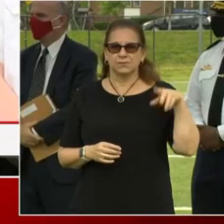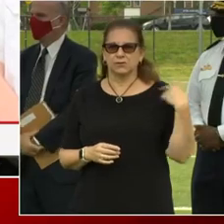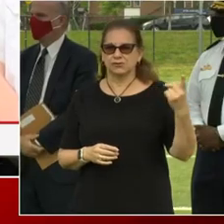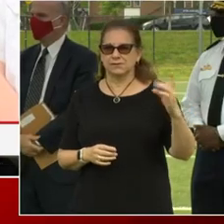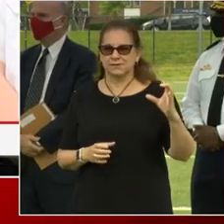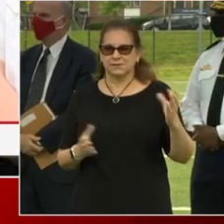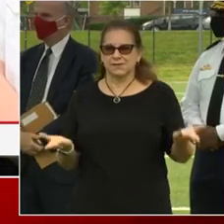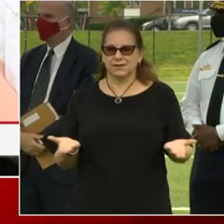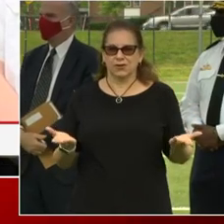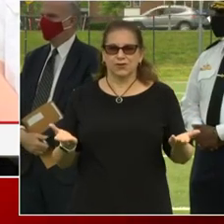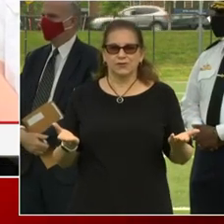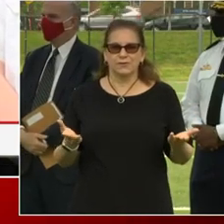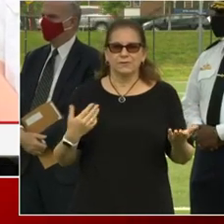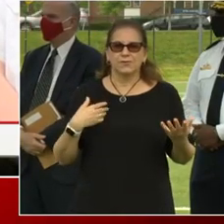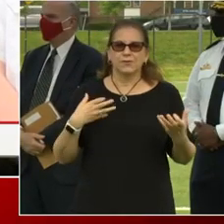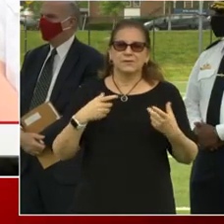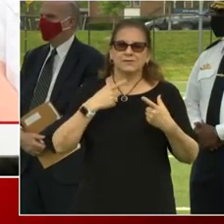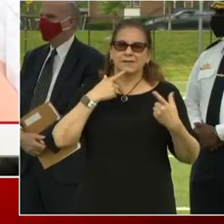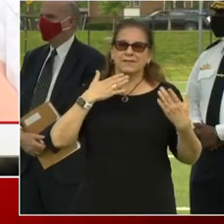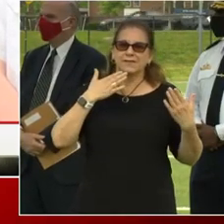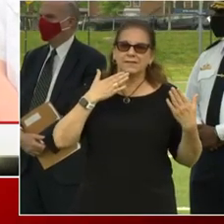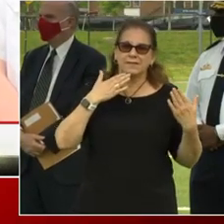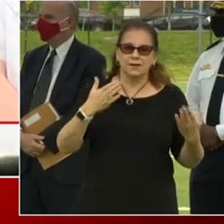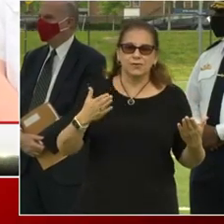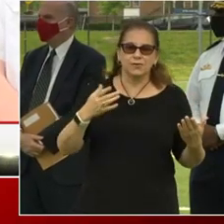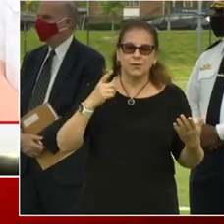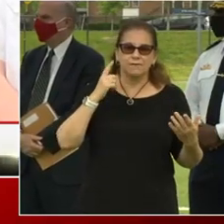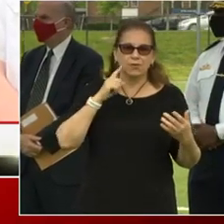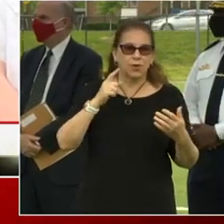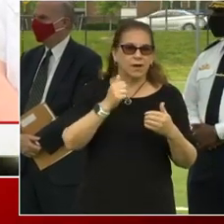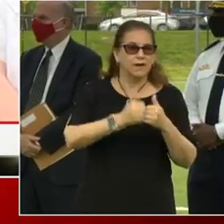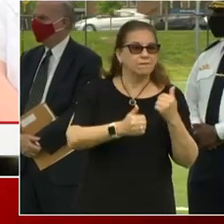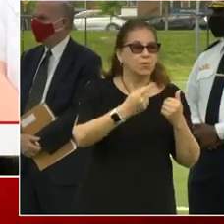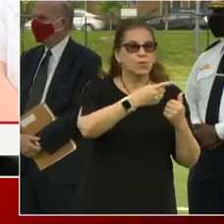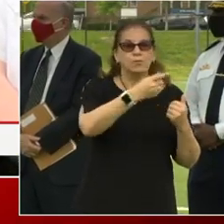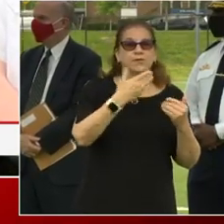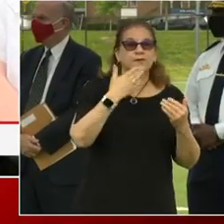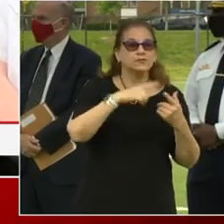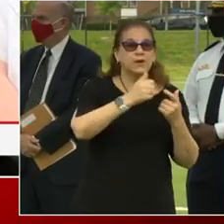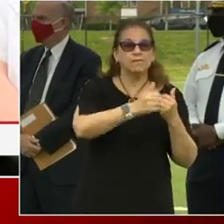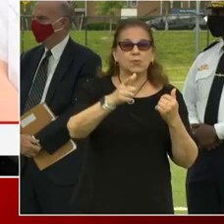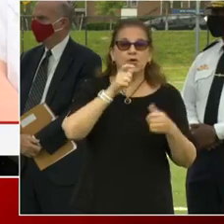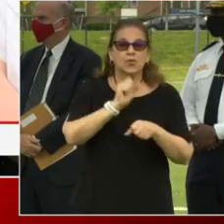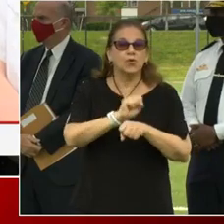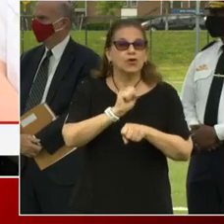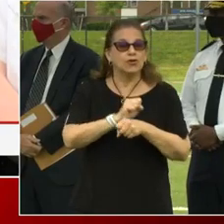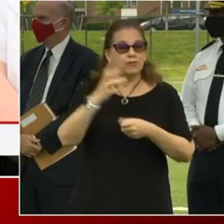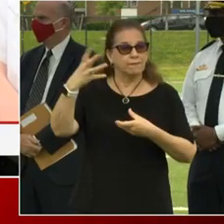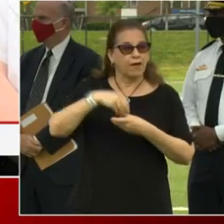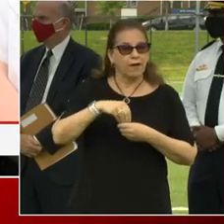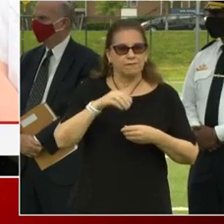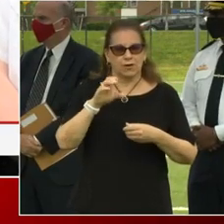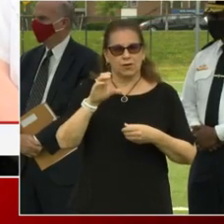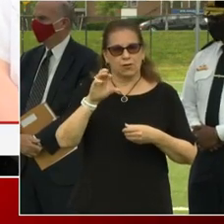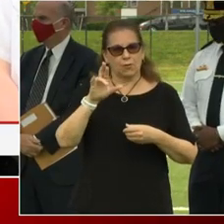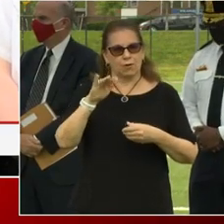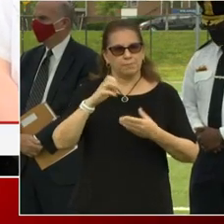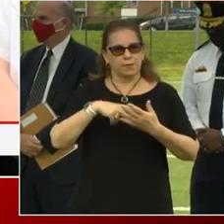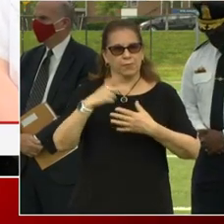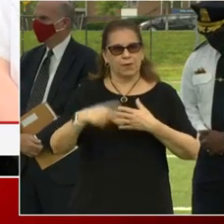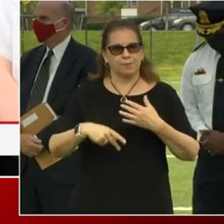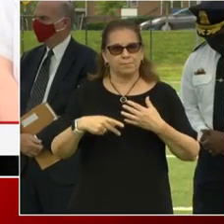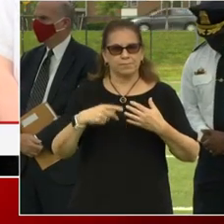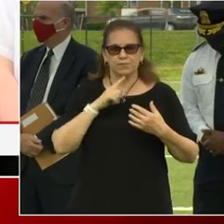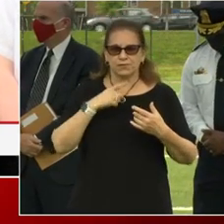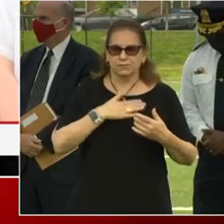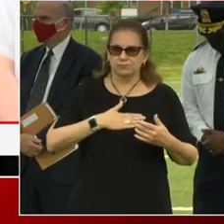this opportunity to say thank you so much to everyone who's worked to make the Summer Crime Initiative possible. We truly appreciate your efforts